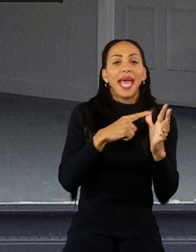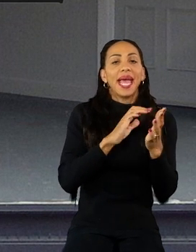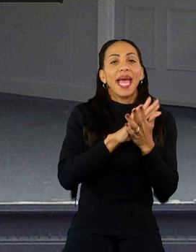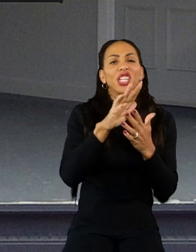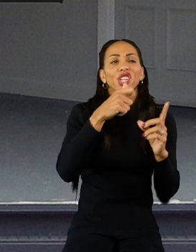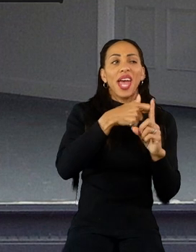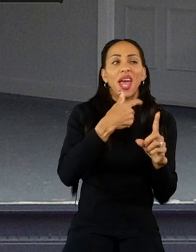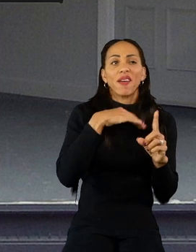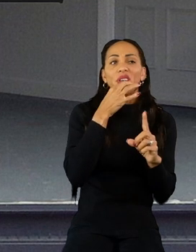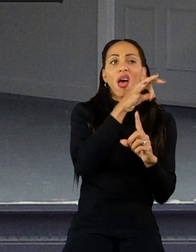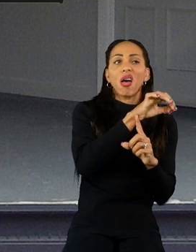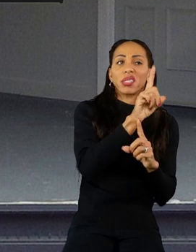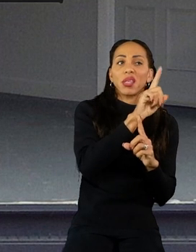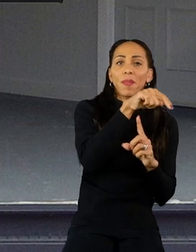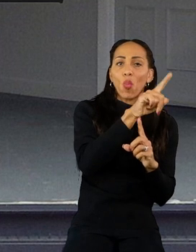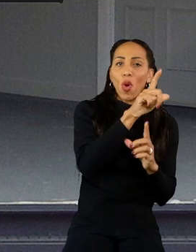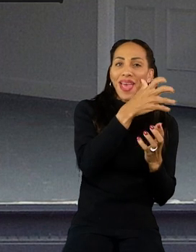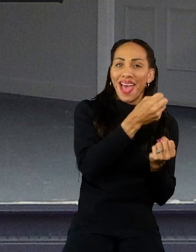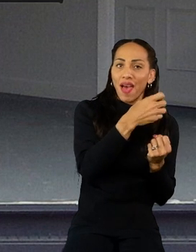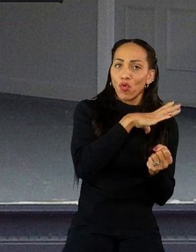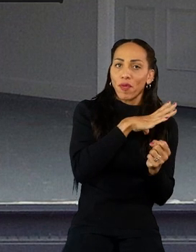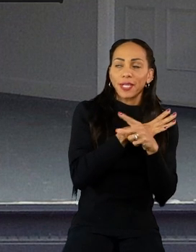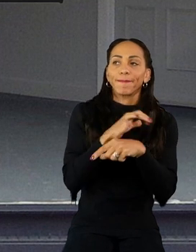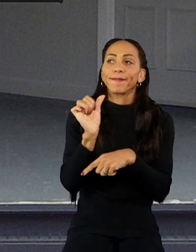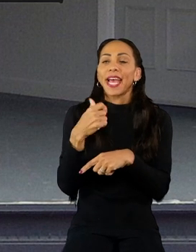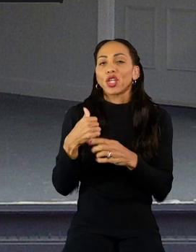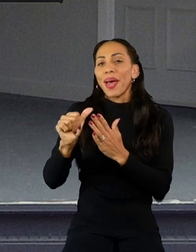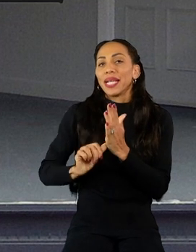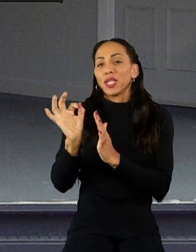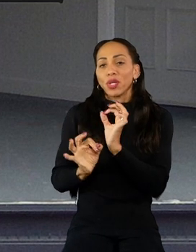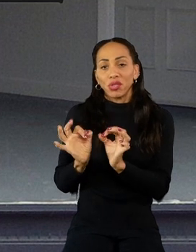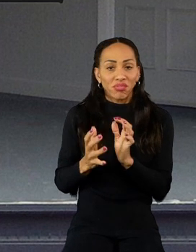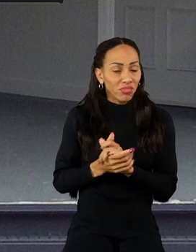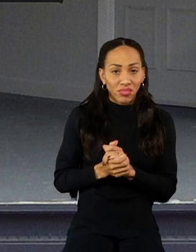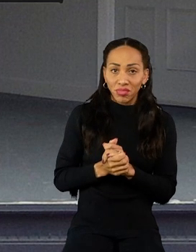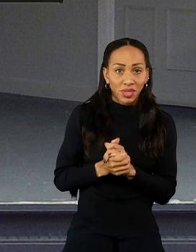of ADHK, what they have. Yeah, I've got that. That is on my list.